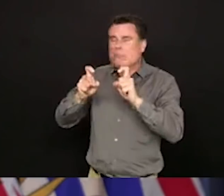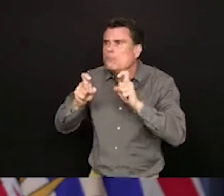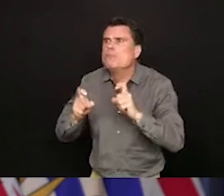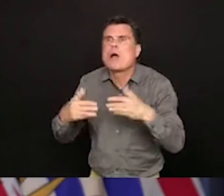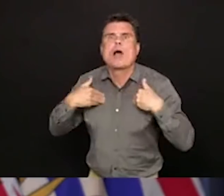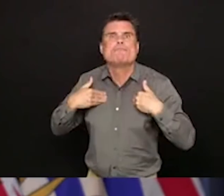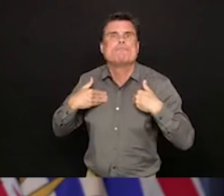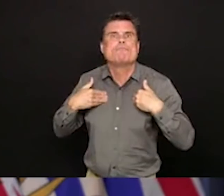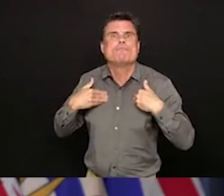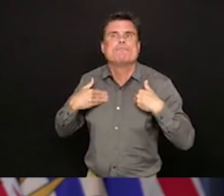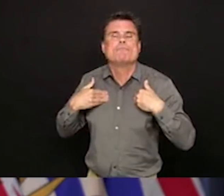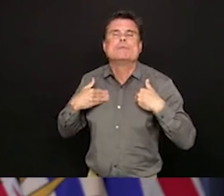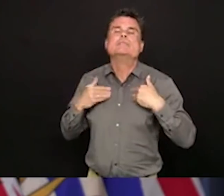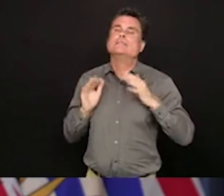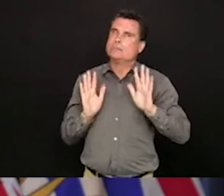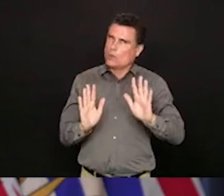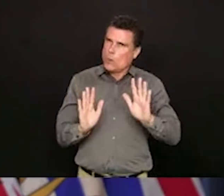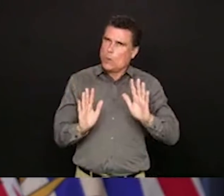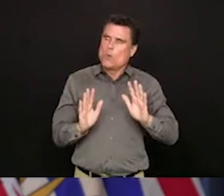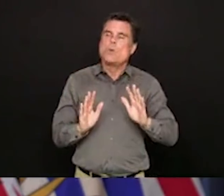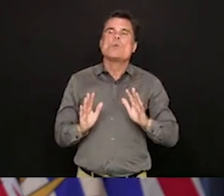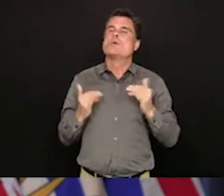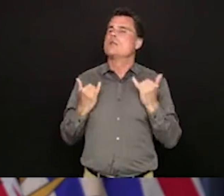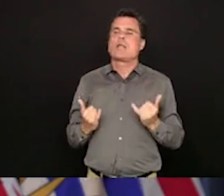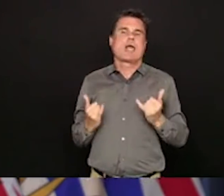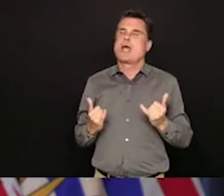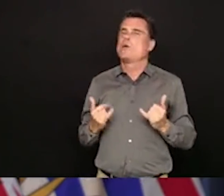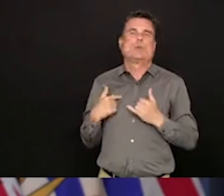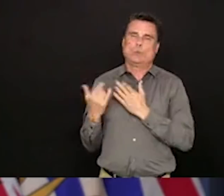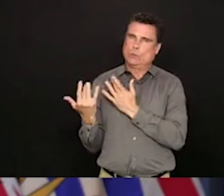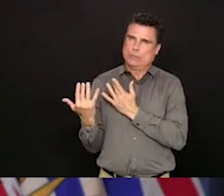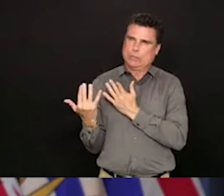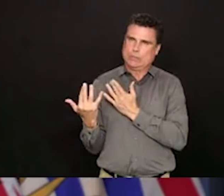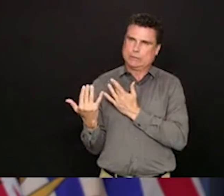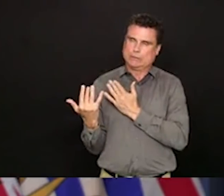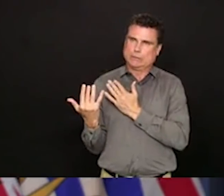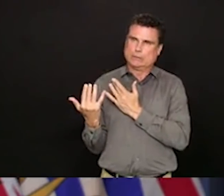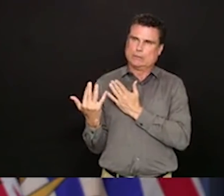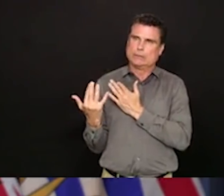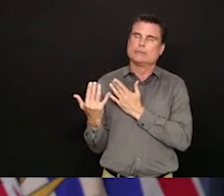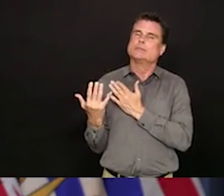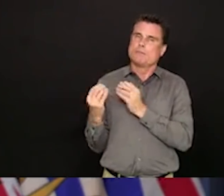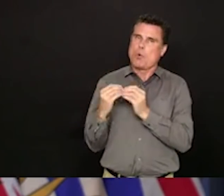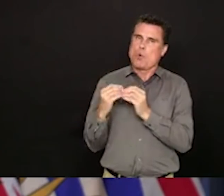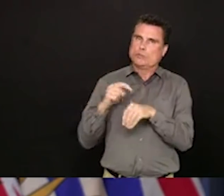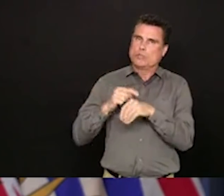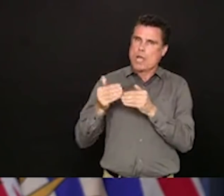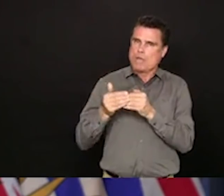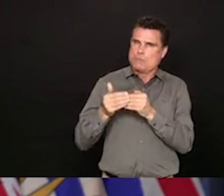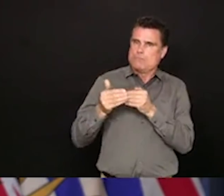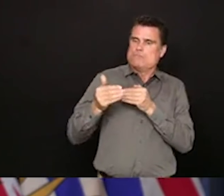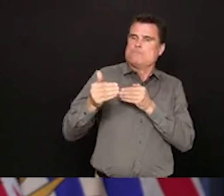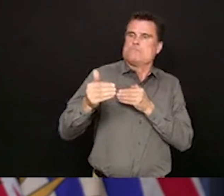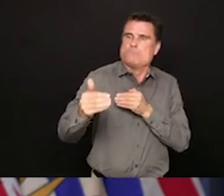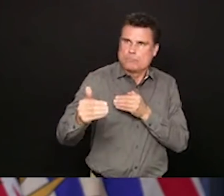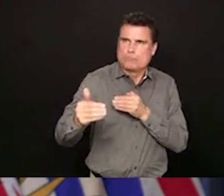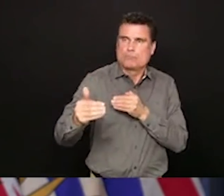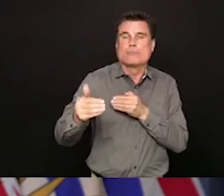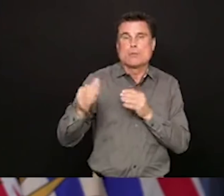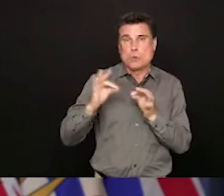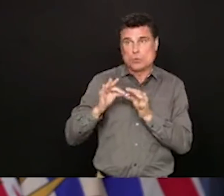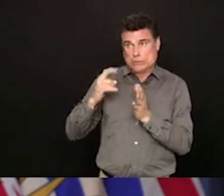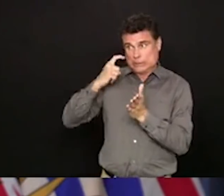others, and that's been shown again in South Korea recently, where they've had upwards of 80 or 90 people